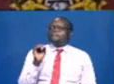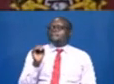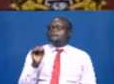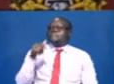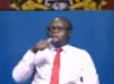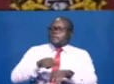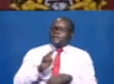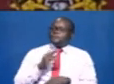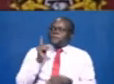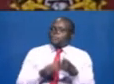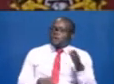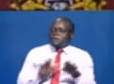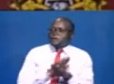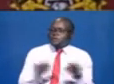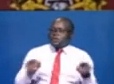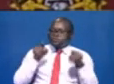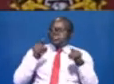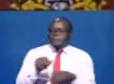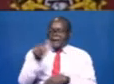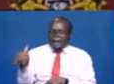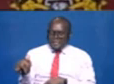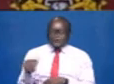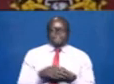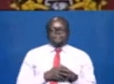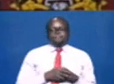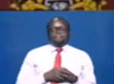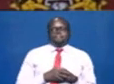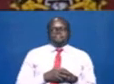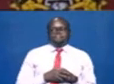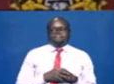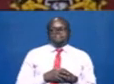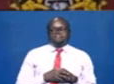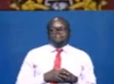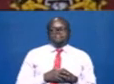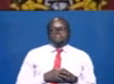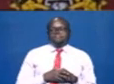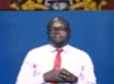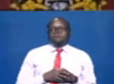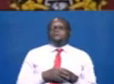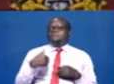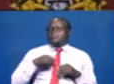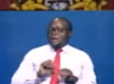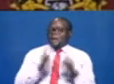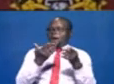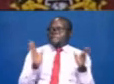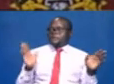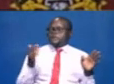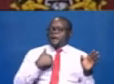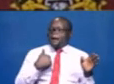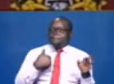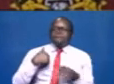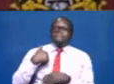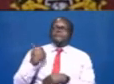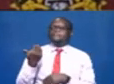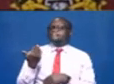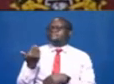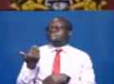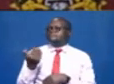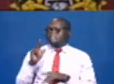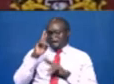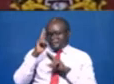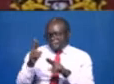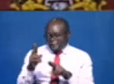say, don't insult others. And I am on record, Honorable Speaker, I have had tremendous respect for